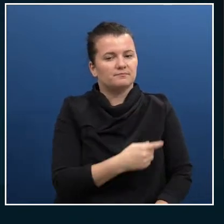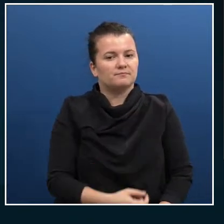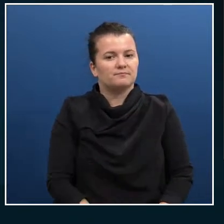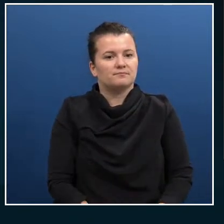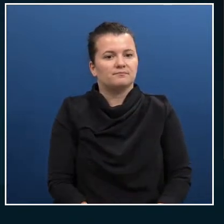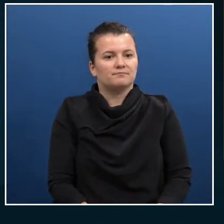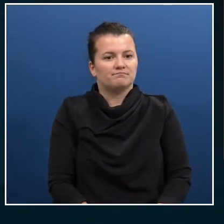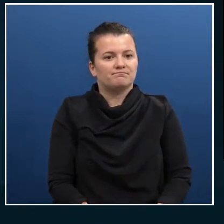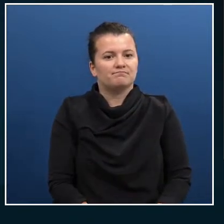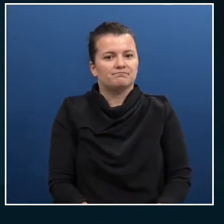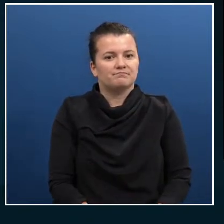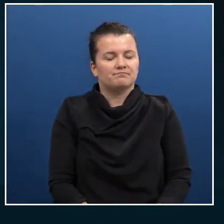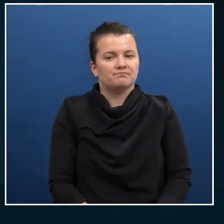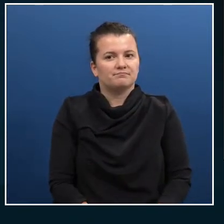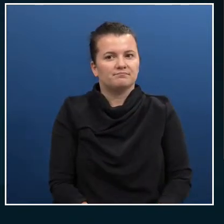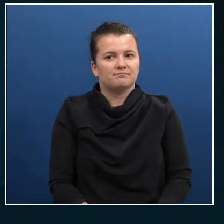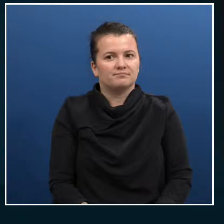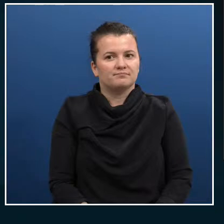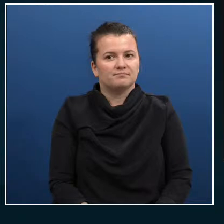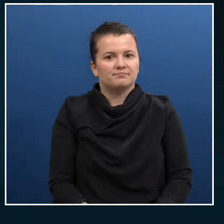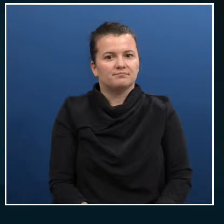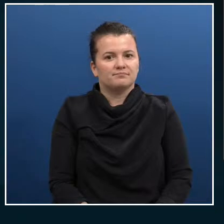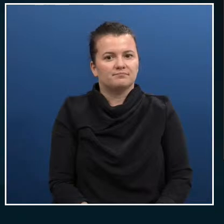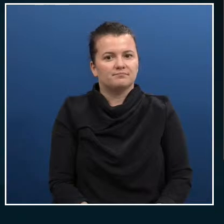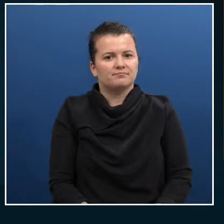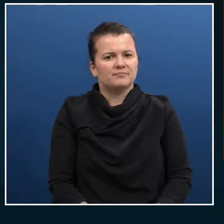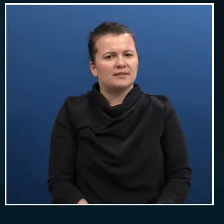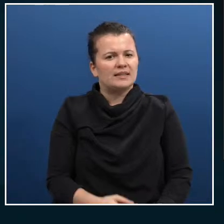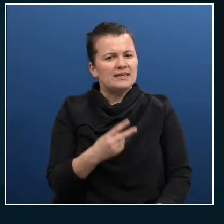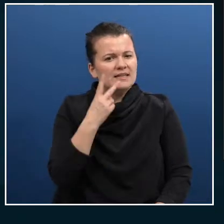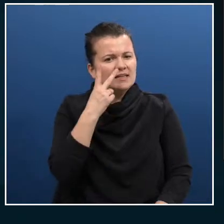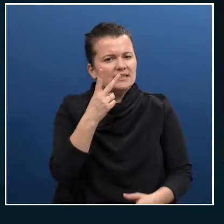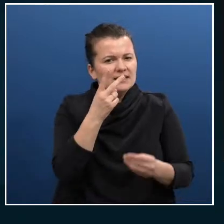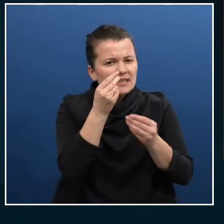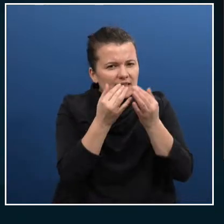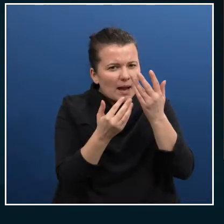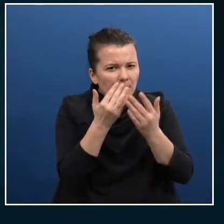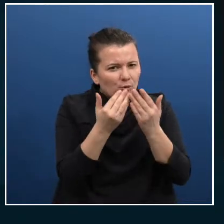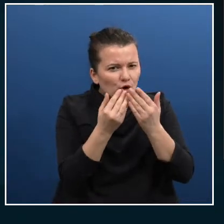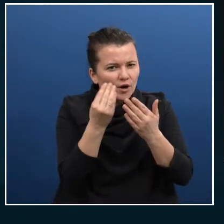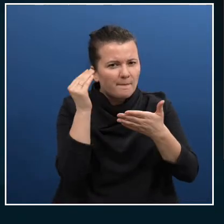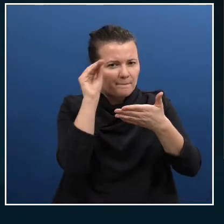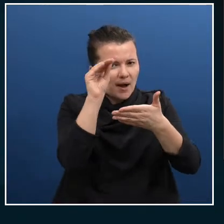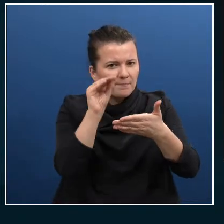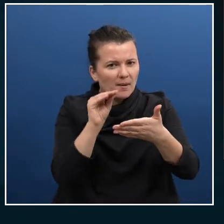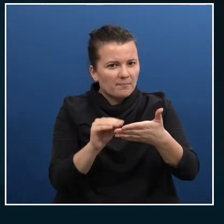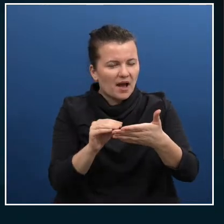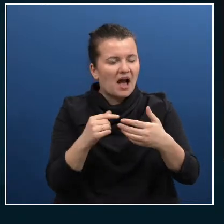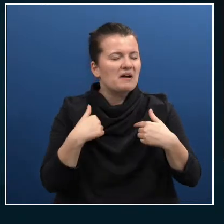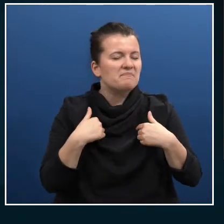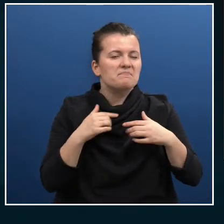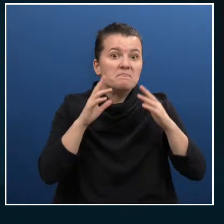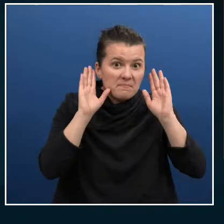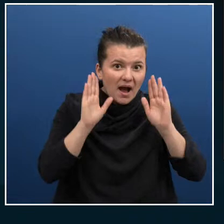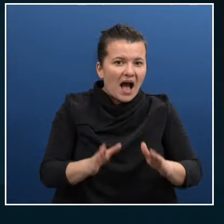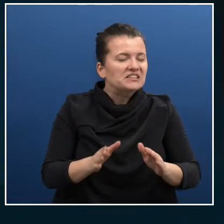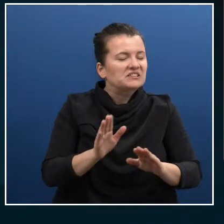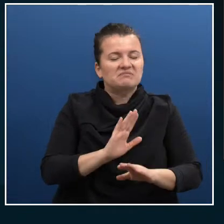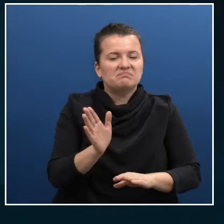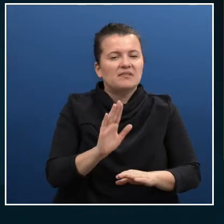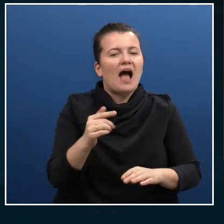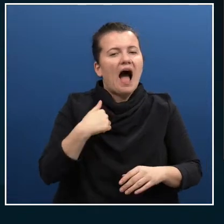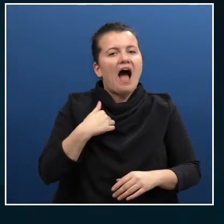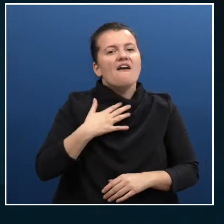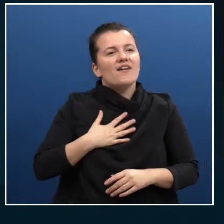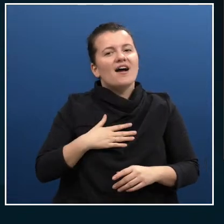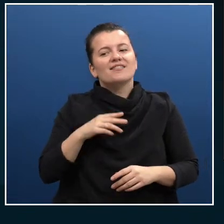Notice I also have this numbering inside. Now that's not mandatory, that's just to make it easier to understand and to explain which module